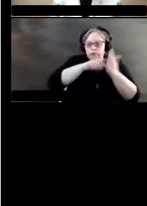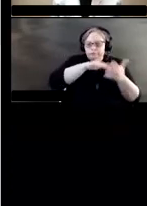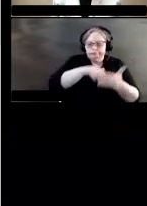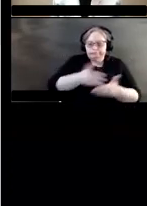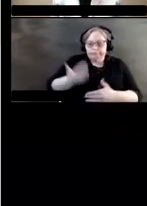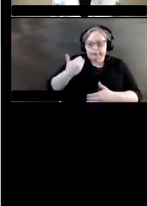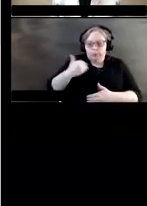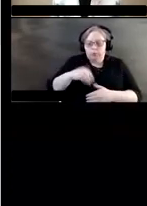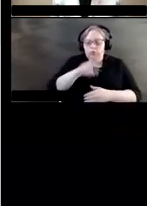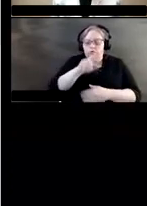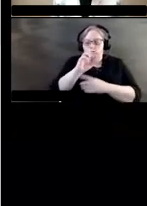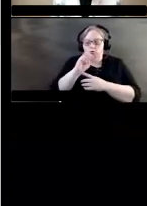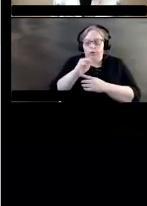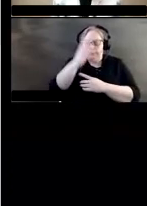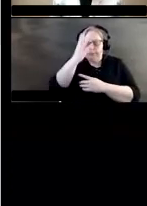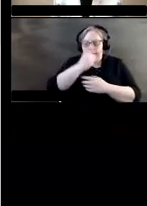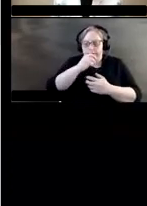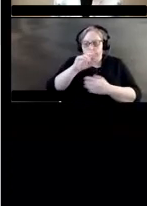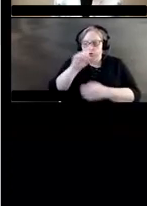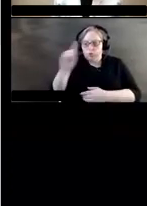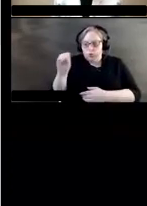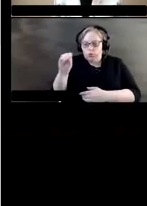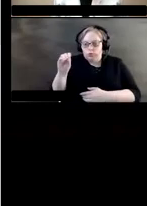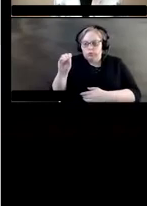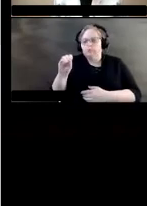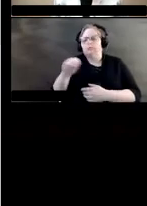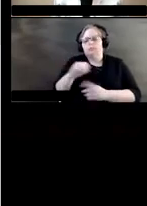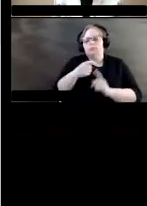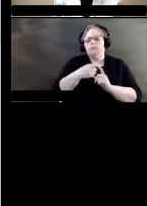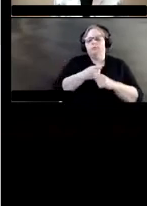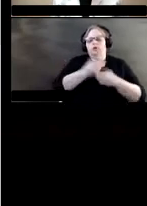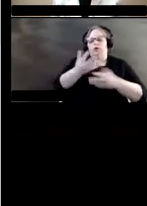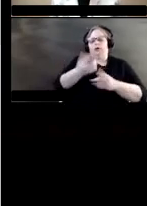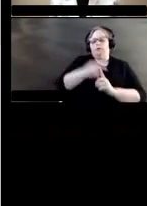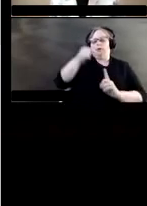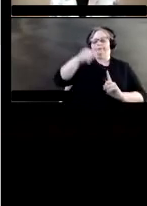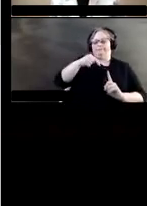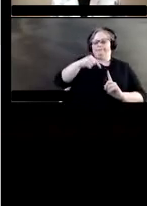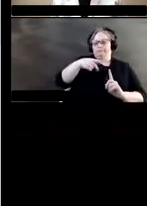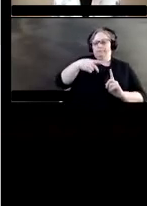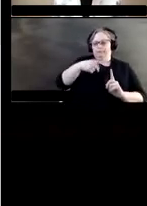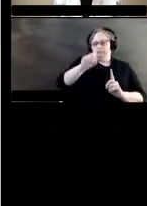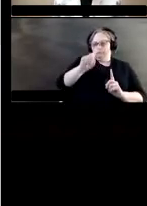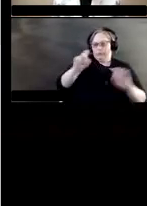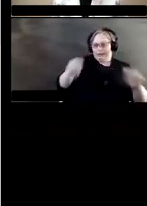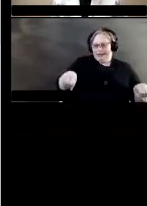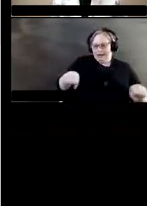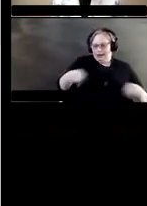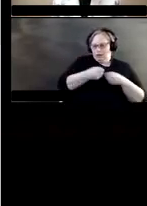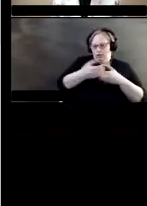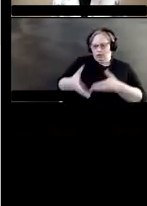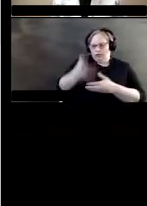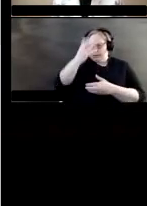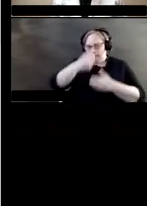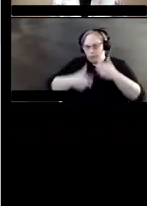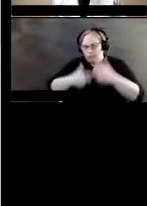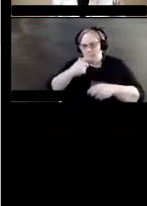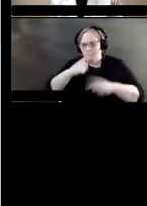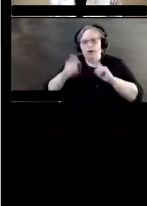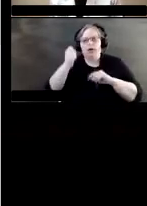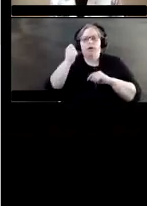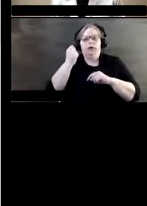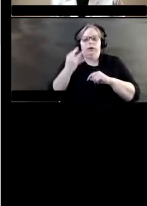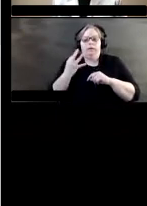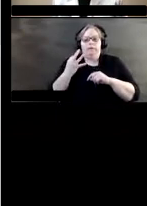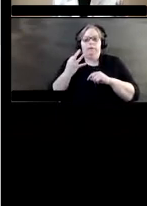sleep disorder is due to the underlying issue, but it can be increased by some of the long acting medication